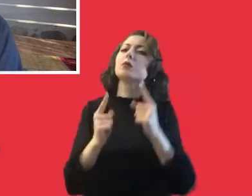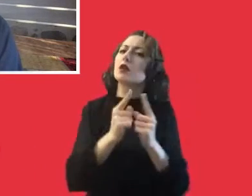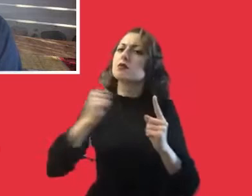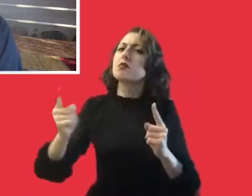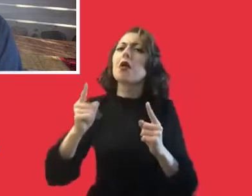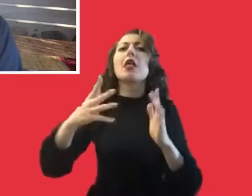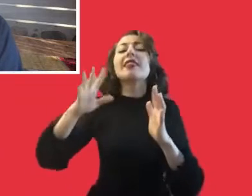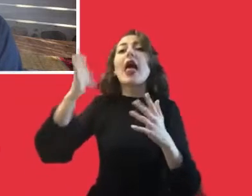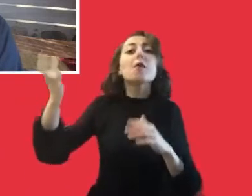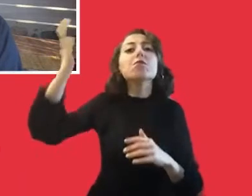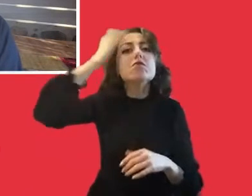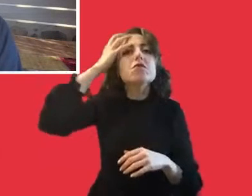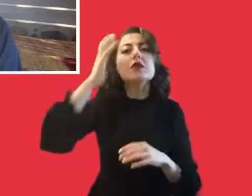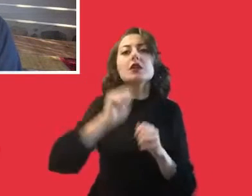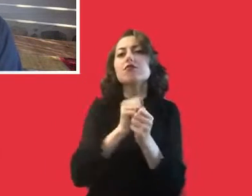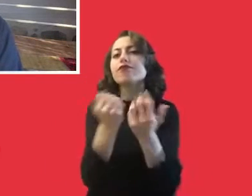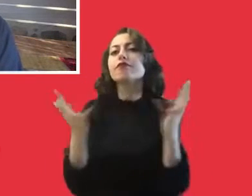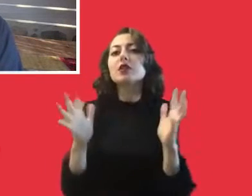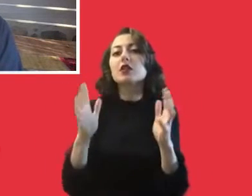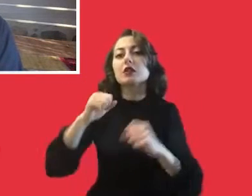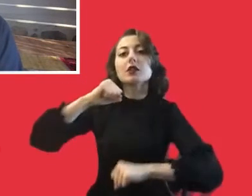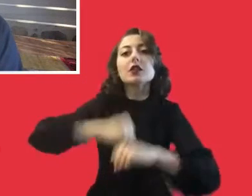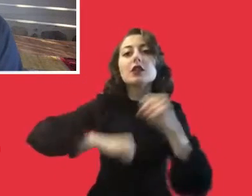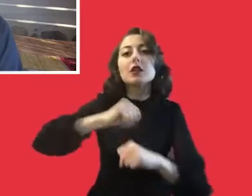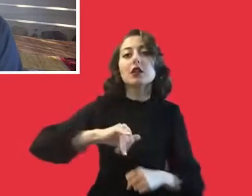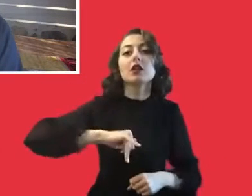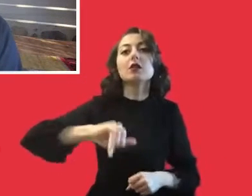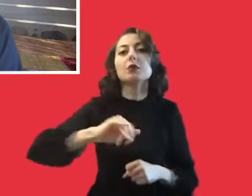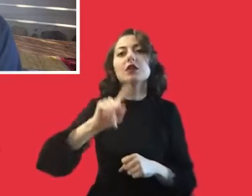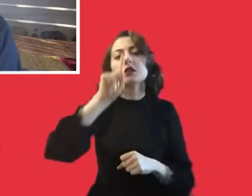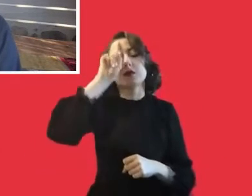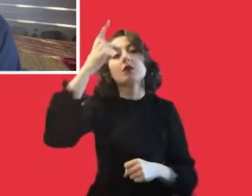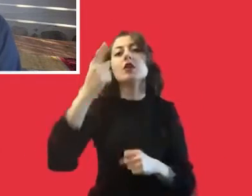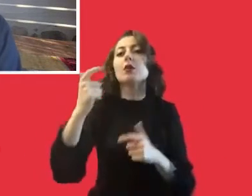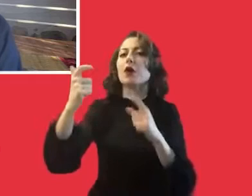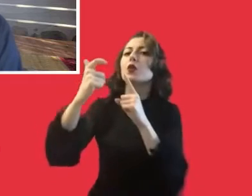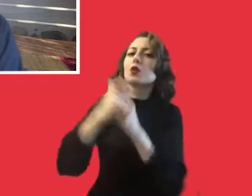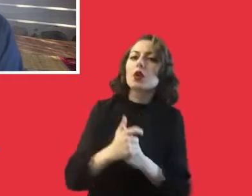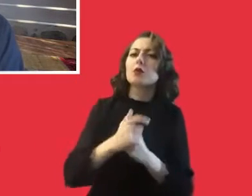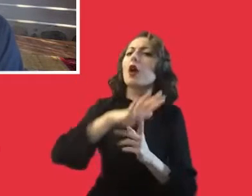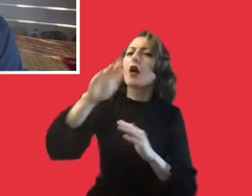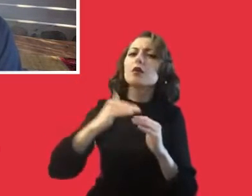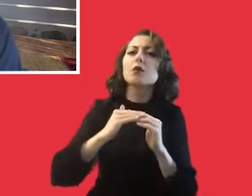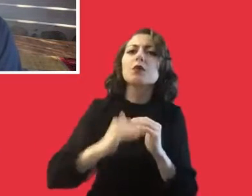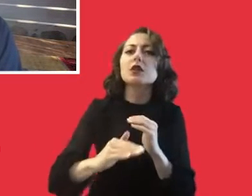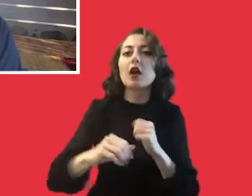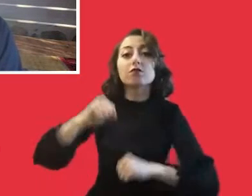certain principles. And in general terms, the sport is something competitive, and we have